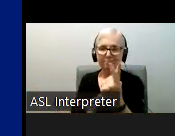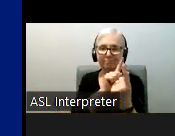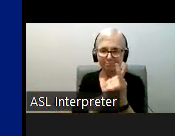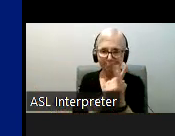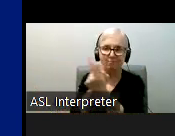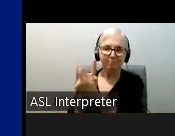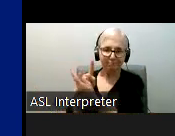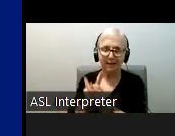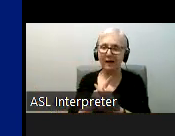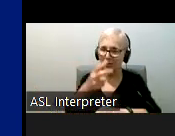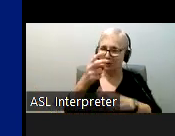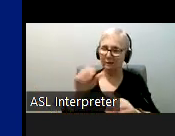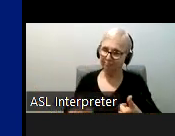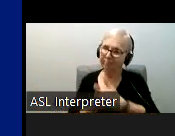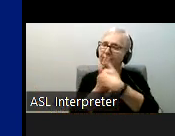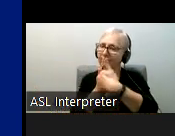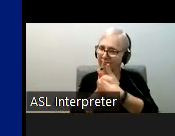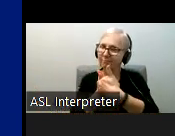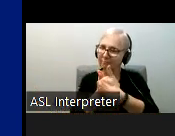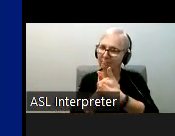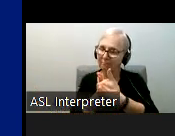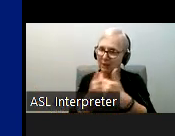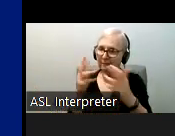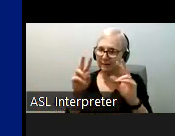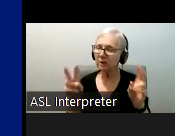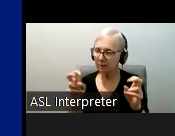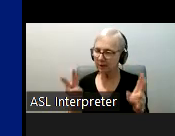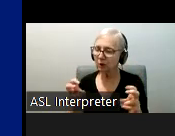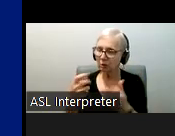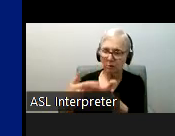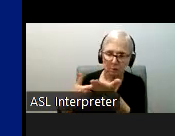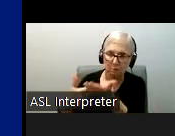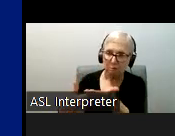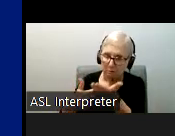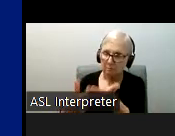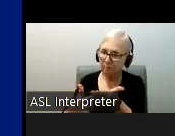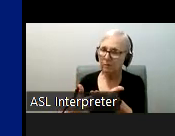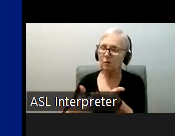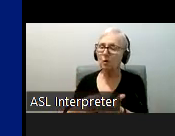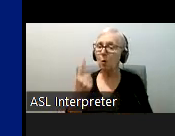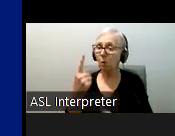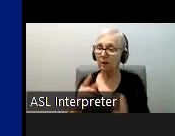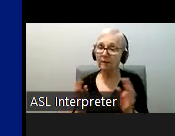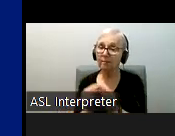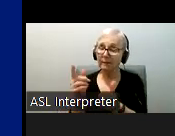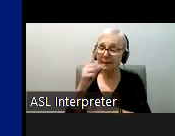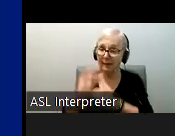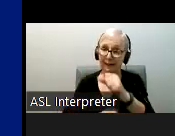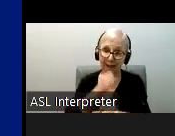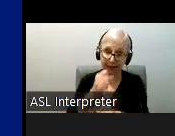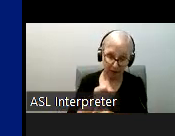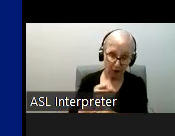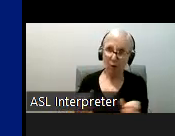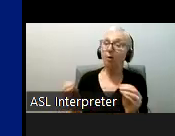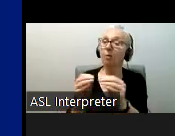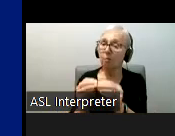hard issues. So you have our commitment that at least one meeting a year will be in person, and we'll see if we can do more than that. And I